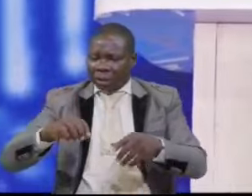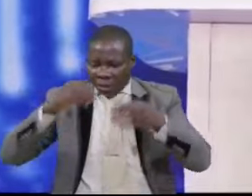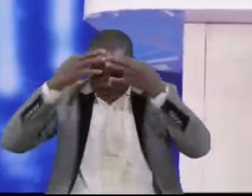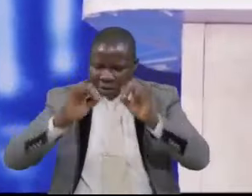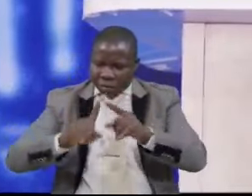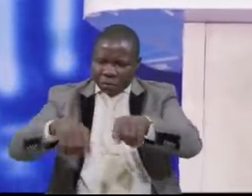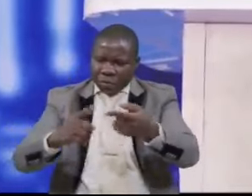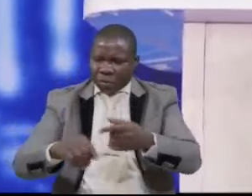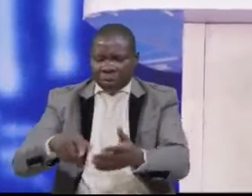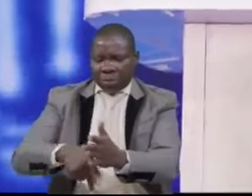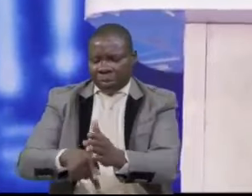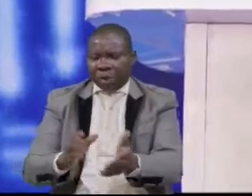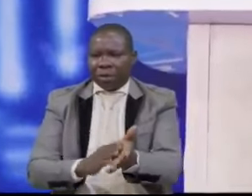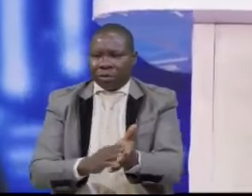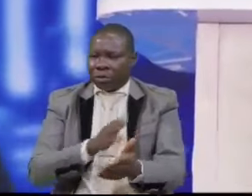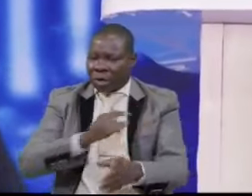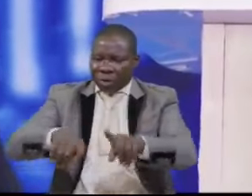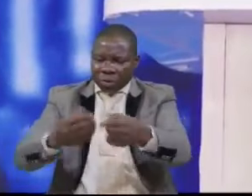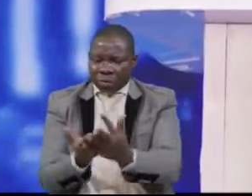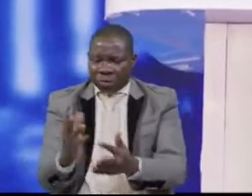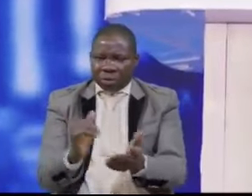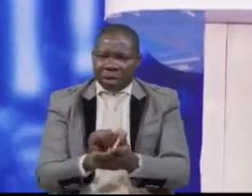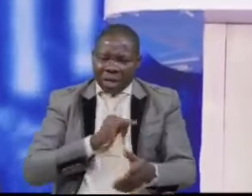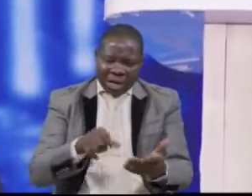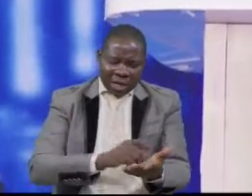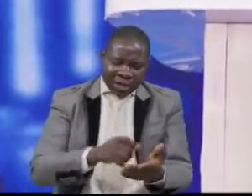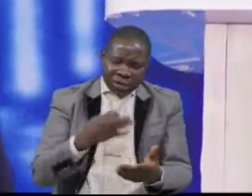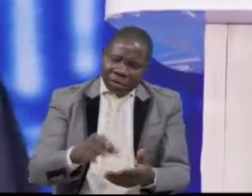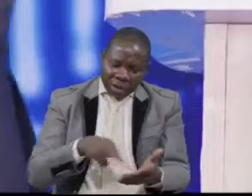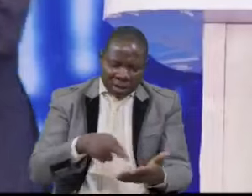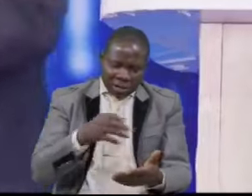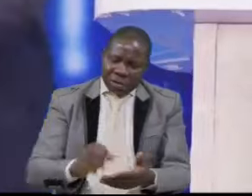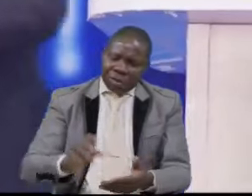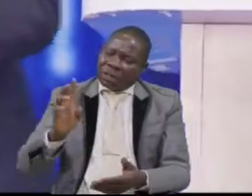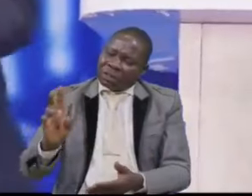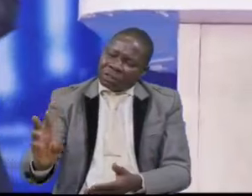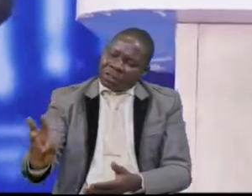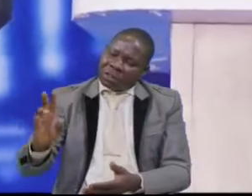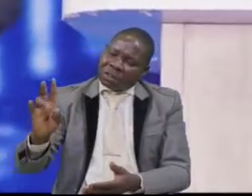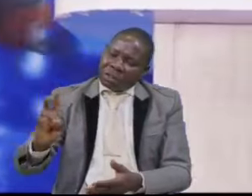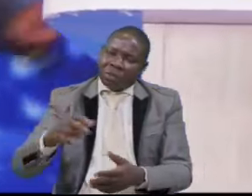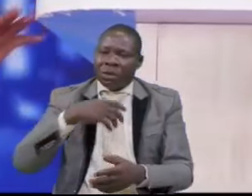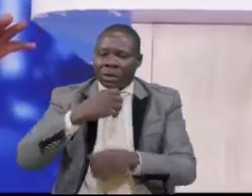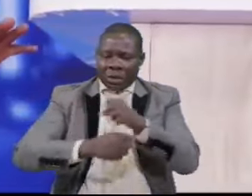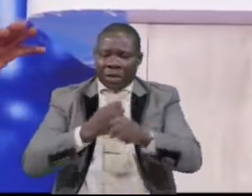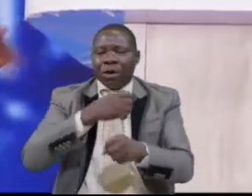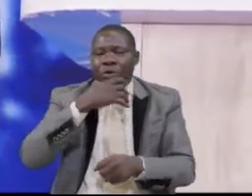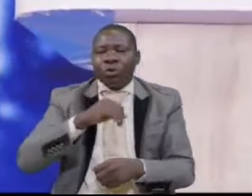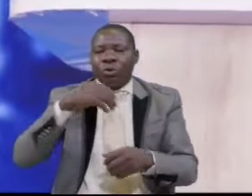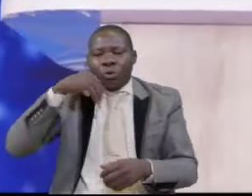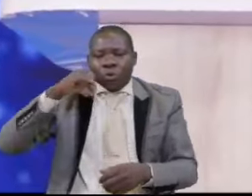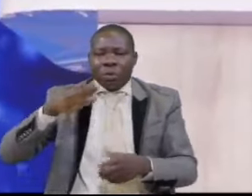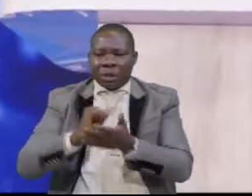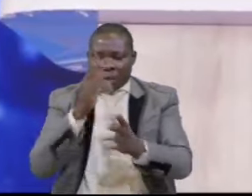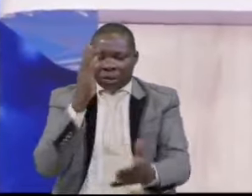go through that. I've read of a 67 year old woman that stopped secondary education